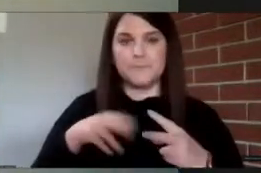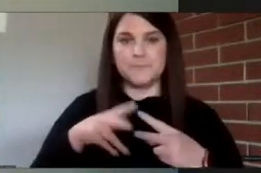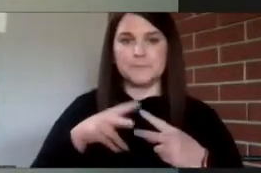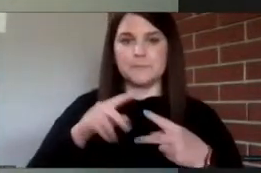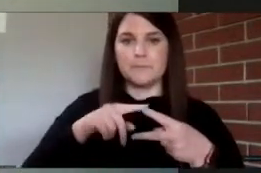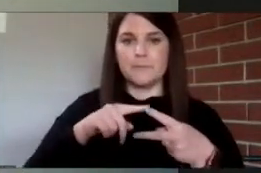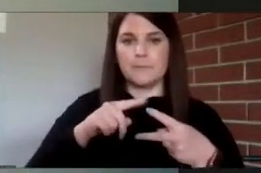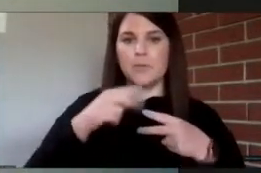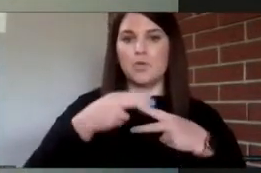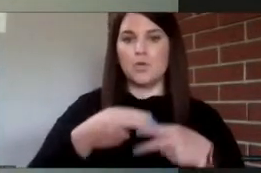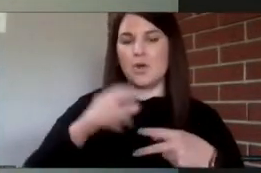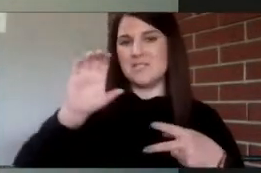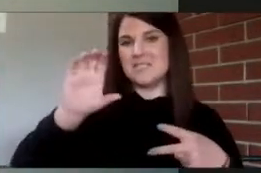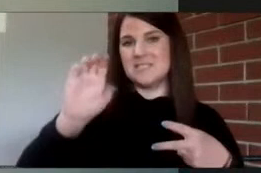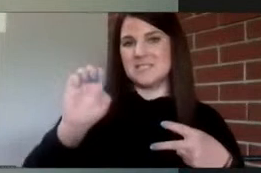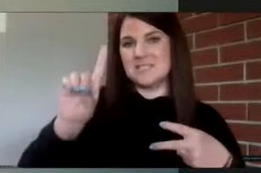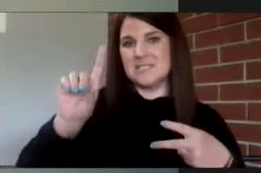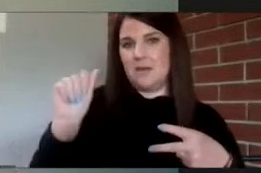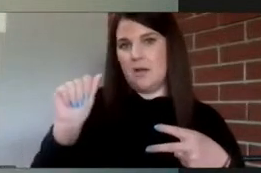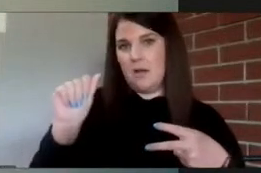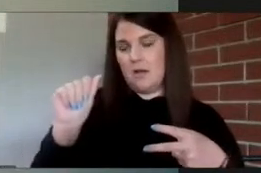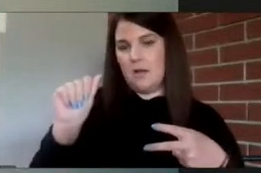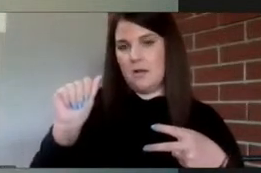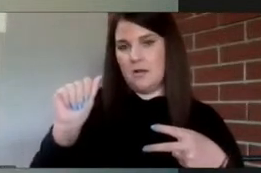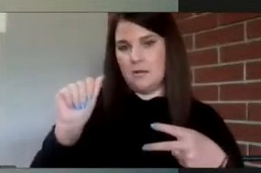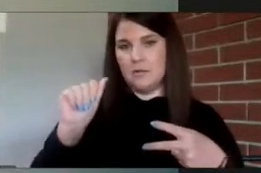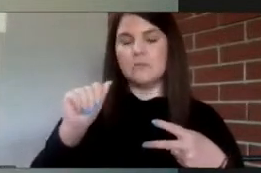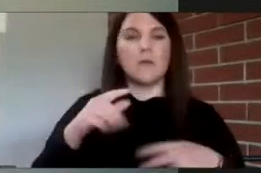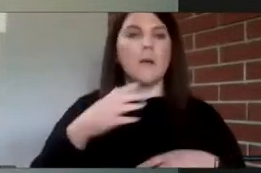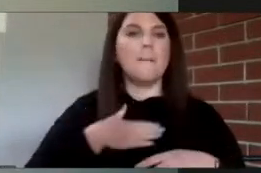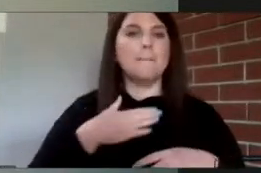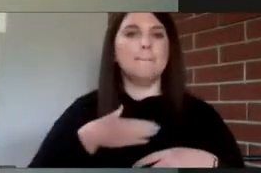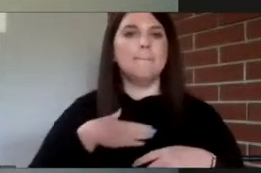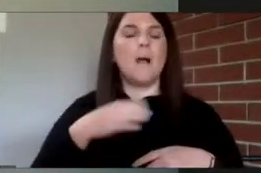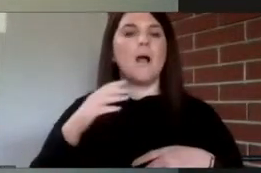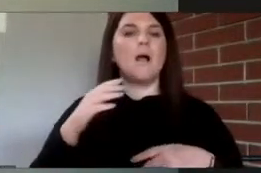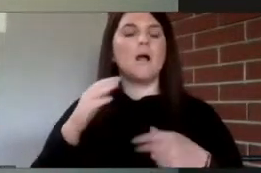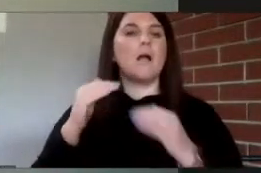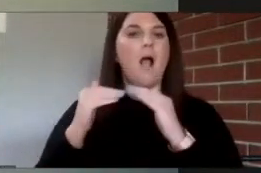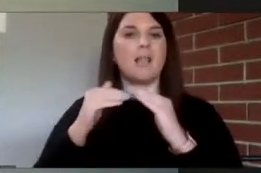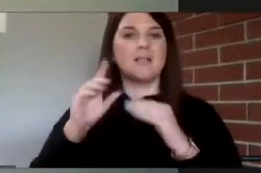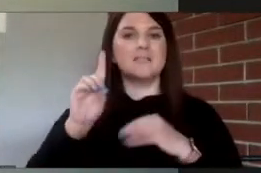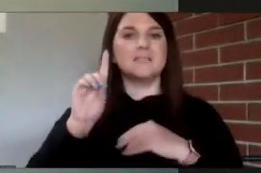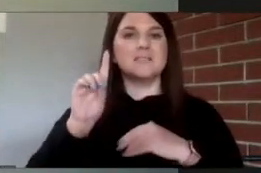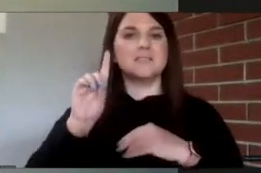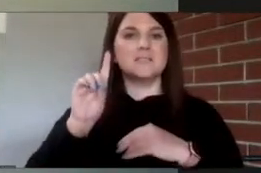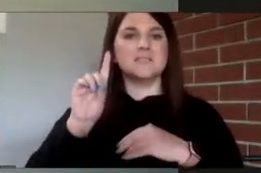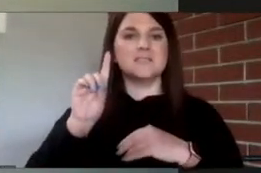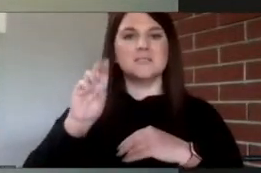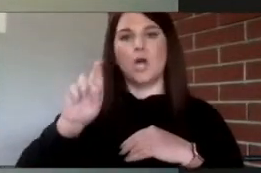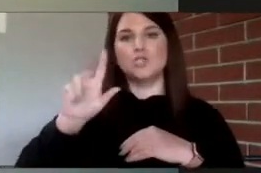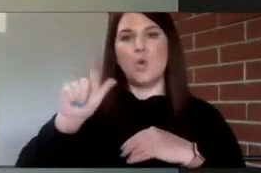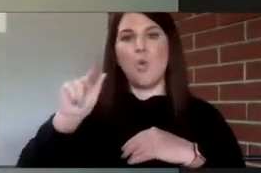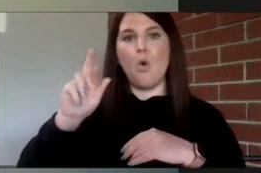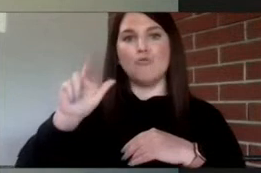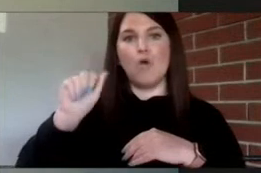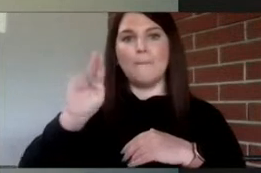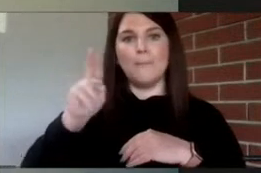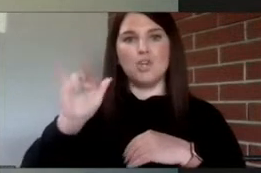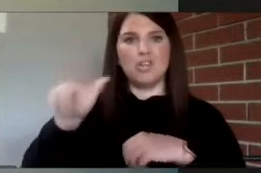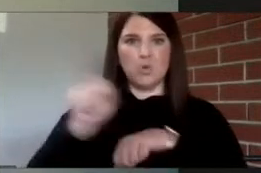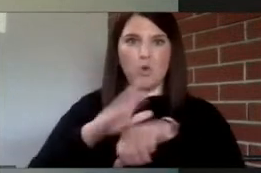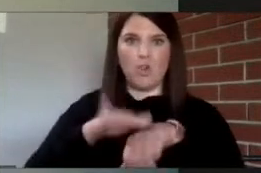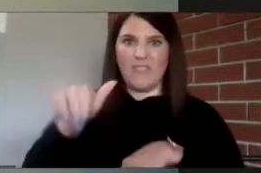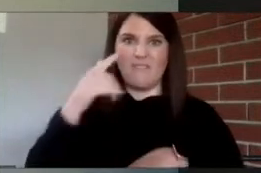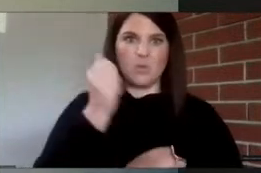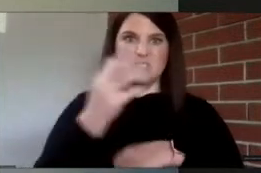CETA, or Common Elements Treatment Approach. My colleague, Dr. Laura Murray from Johns Hopkins, has worked on this for several years. She developed